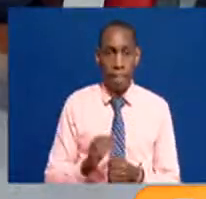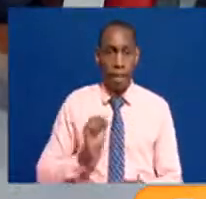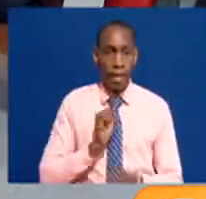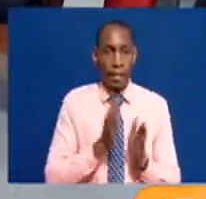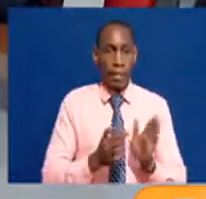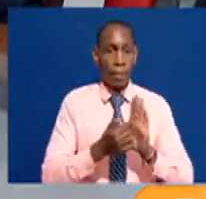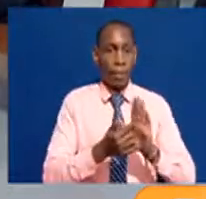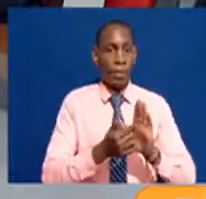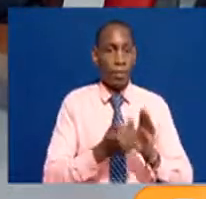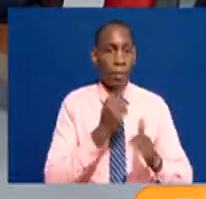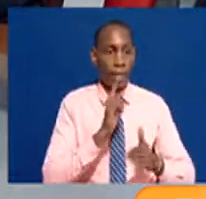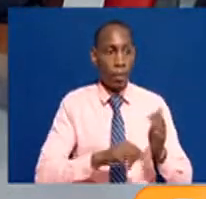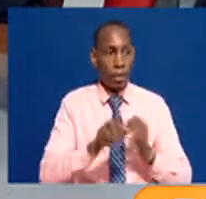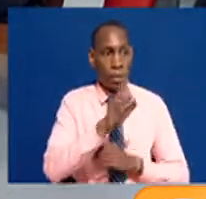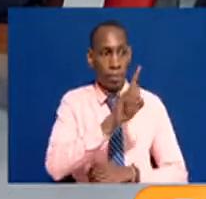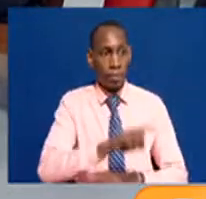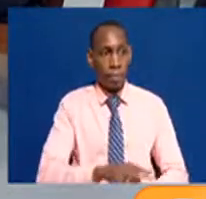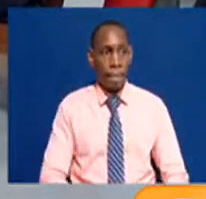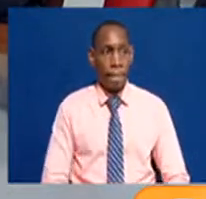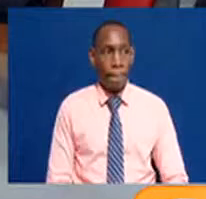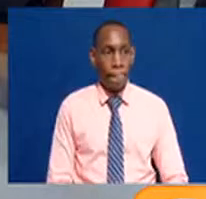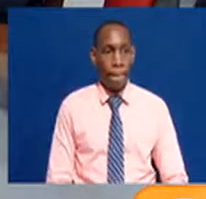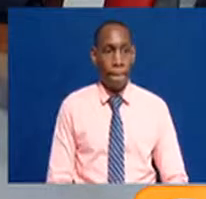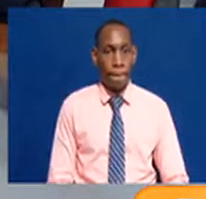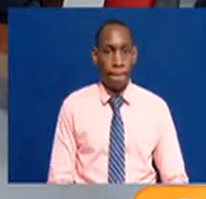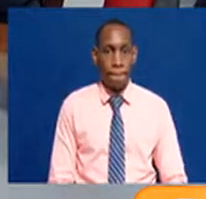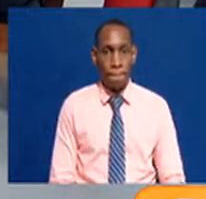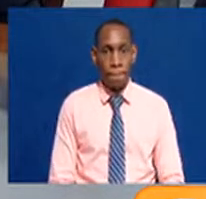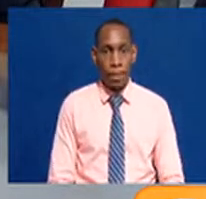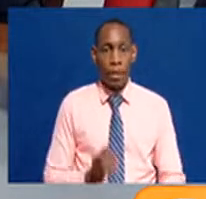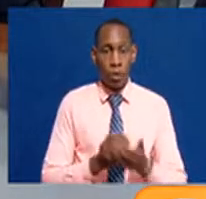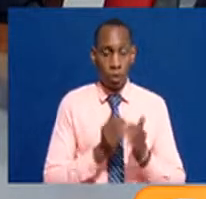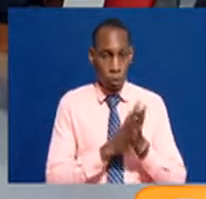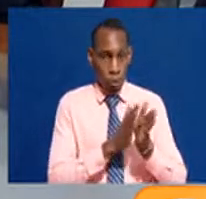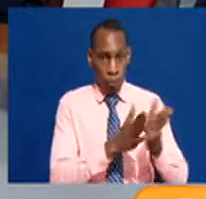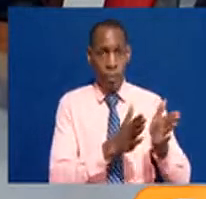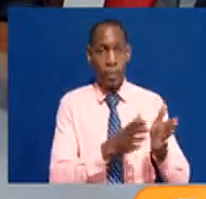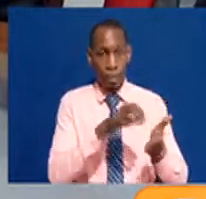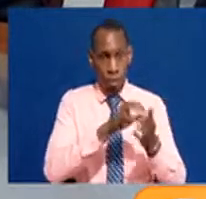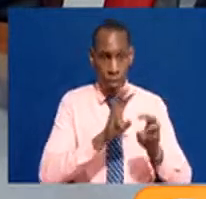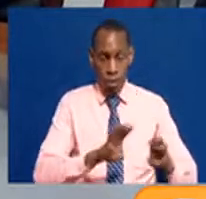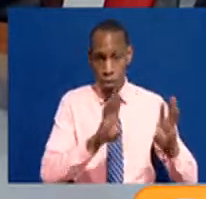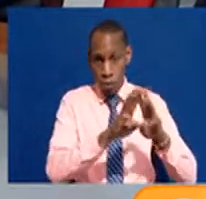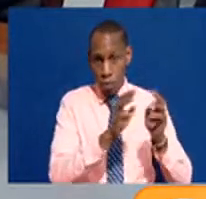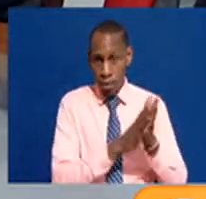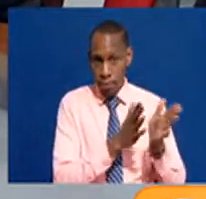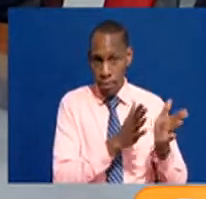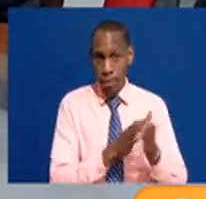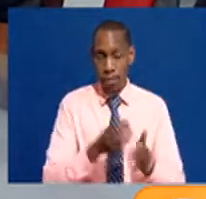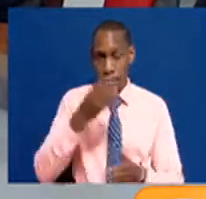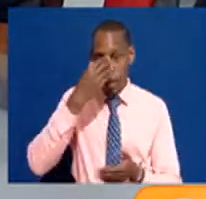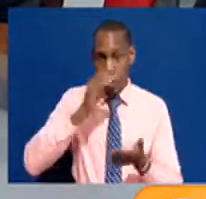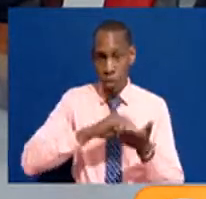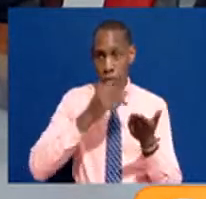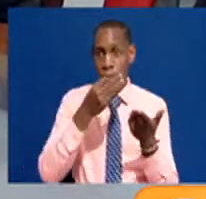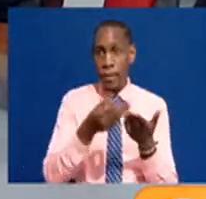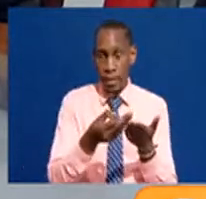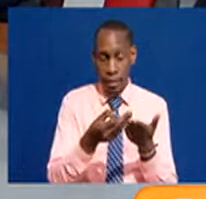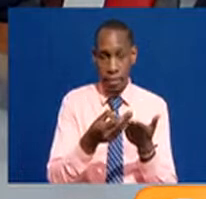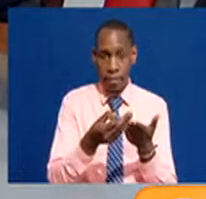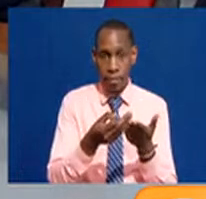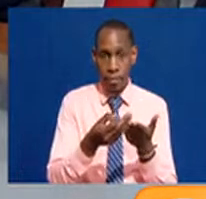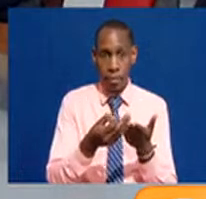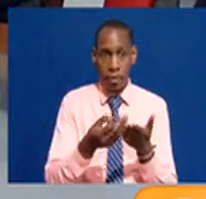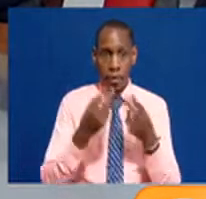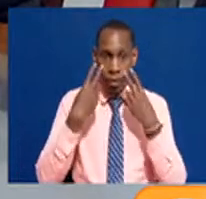have to say to that? Okay, let's give credit where it is. The Hustler Fund. If